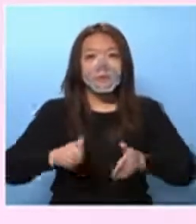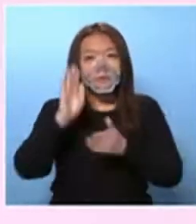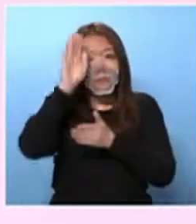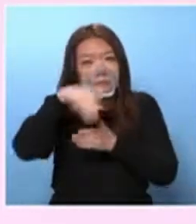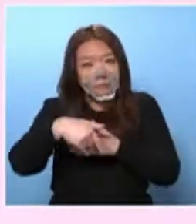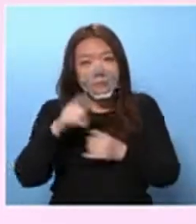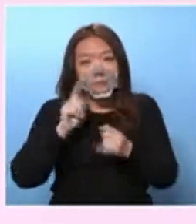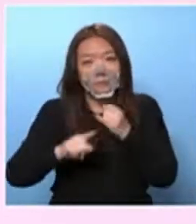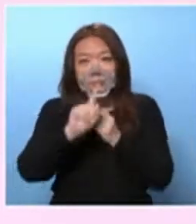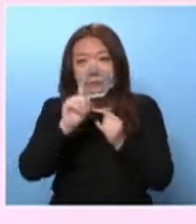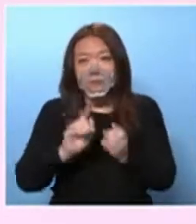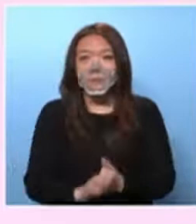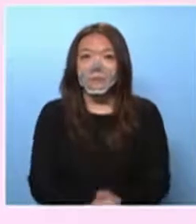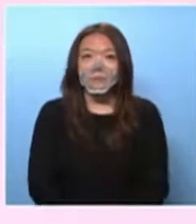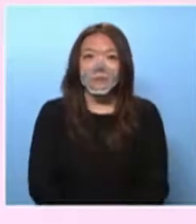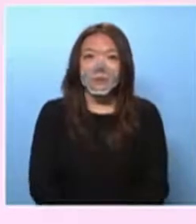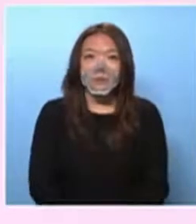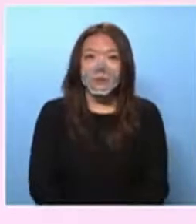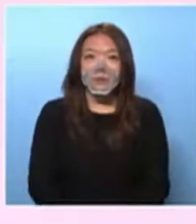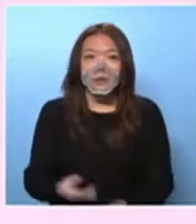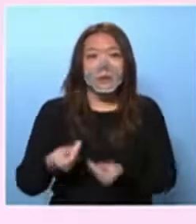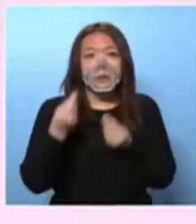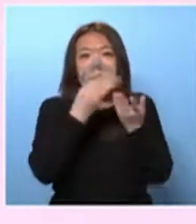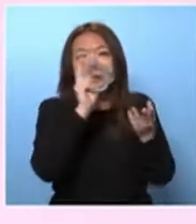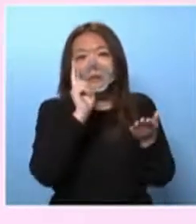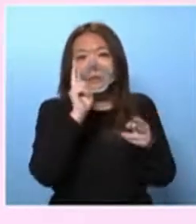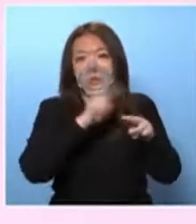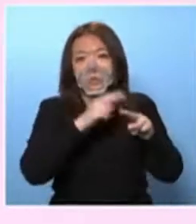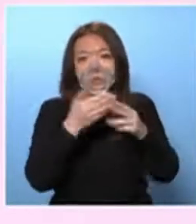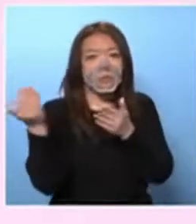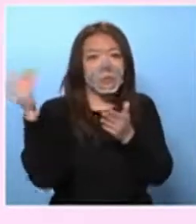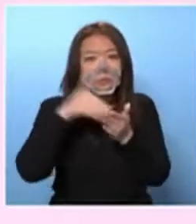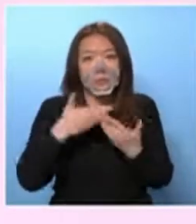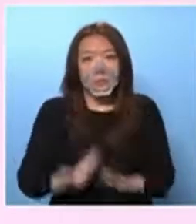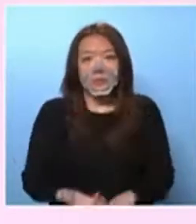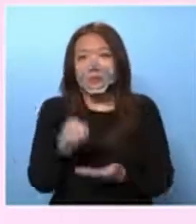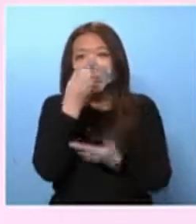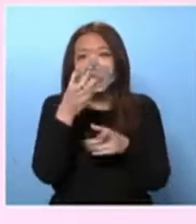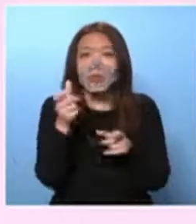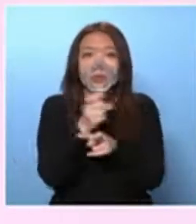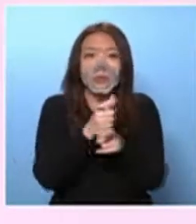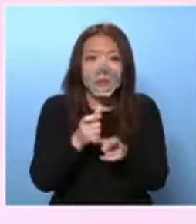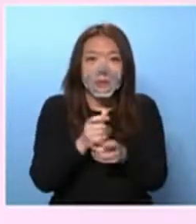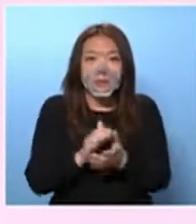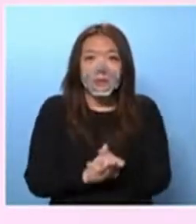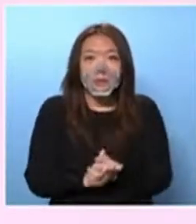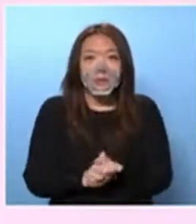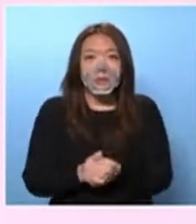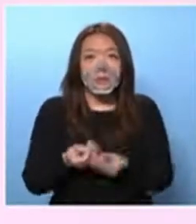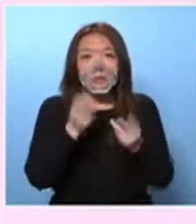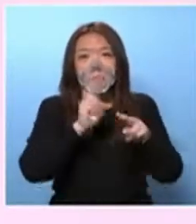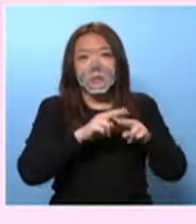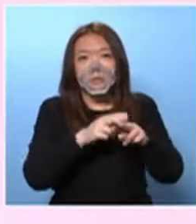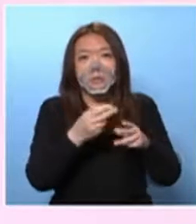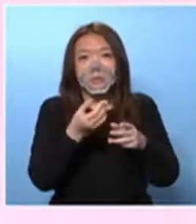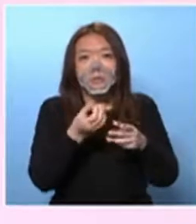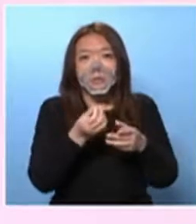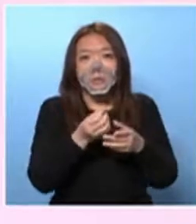path and achievements. Since reunification, Hong Kong has weathered many storms with